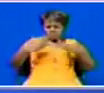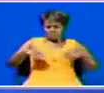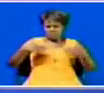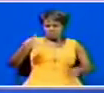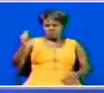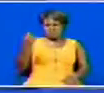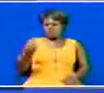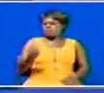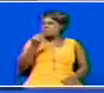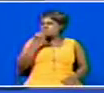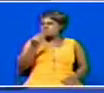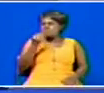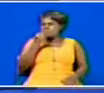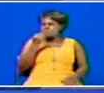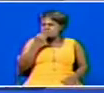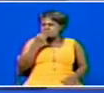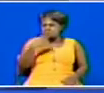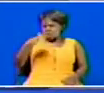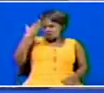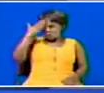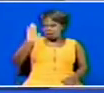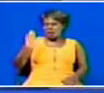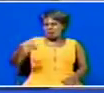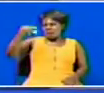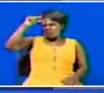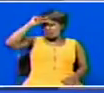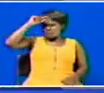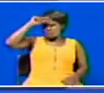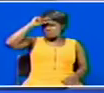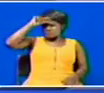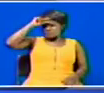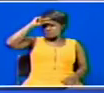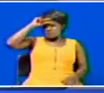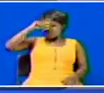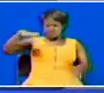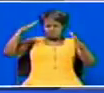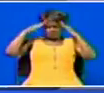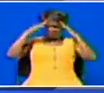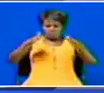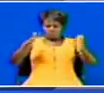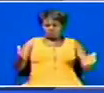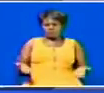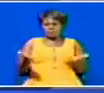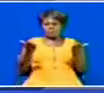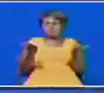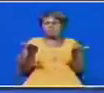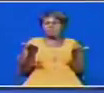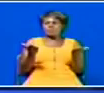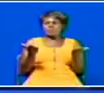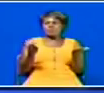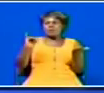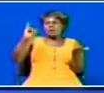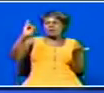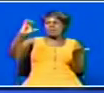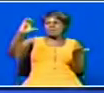Kenya eat. So, as you all know, government is very keen promoting this